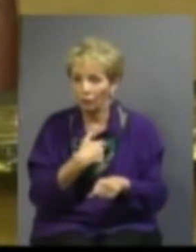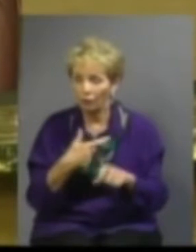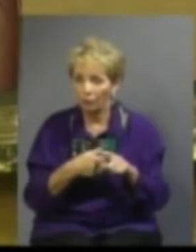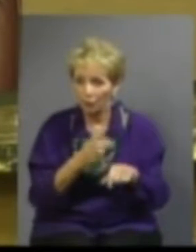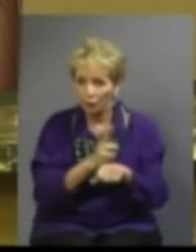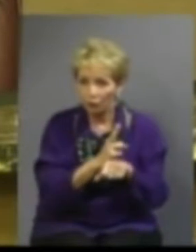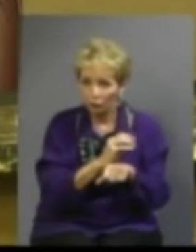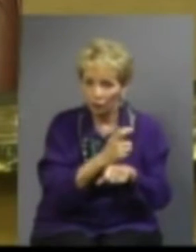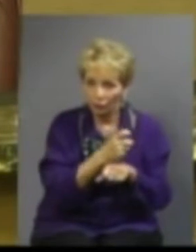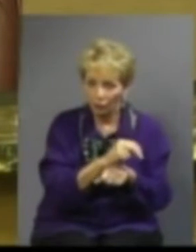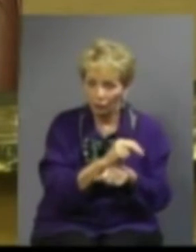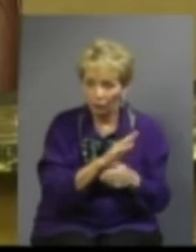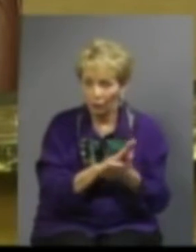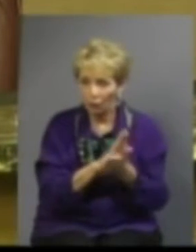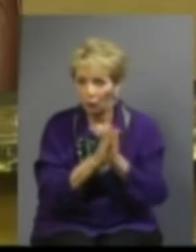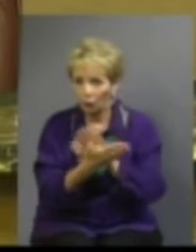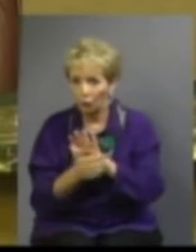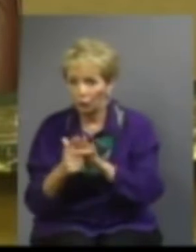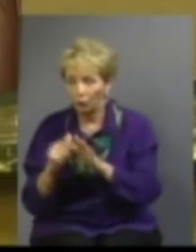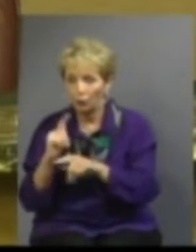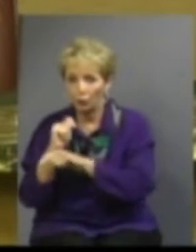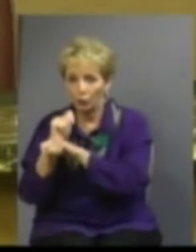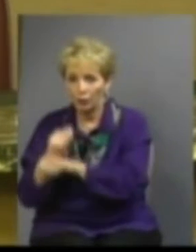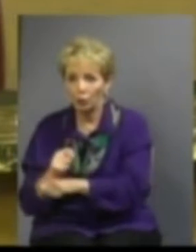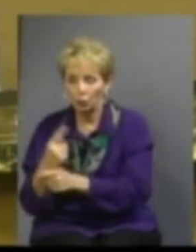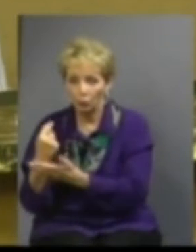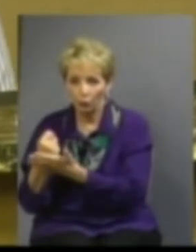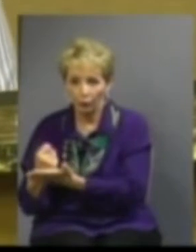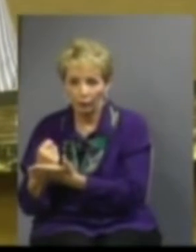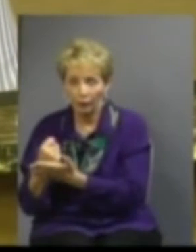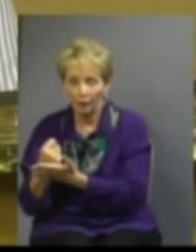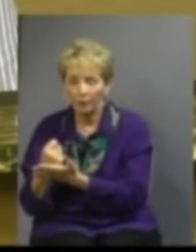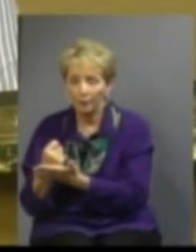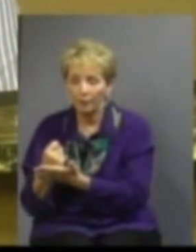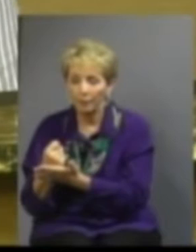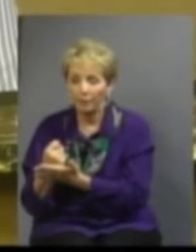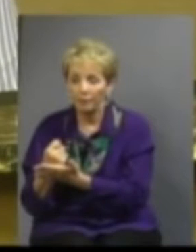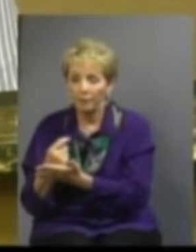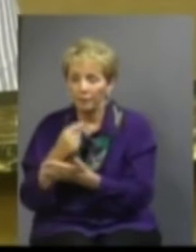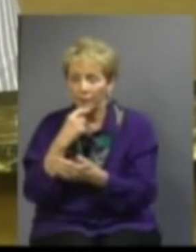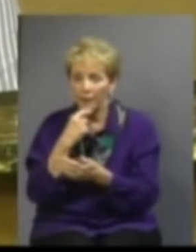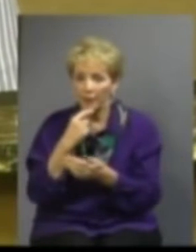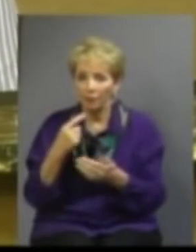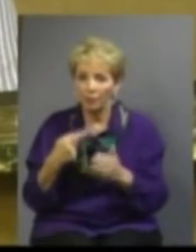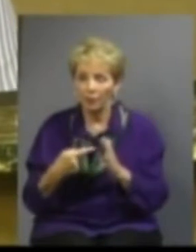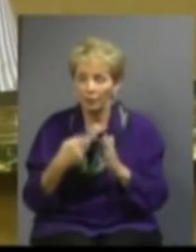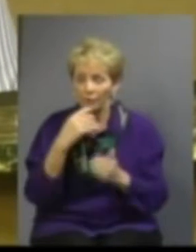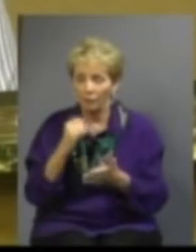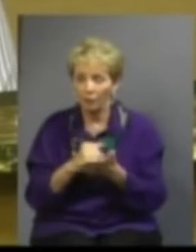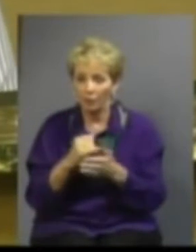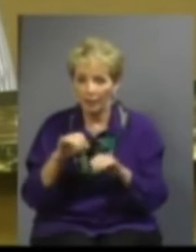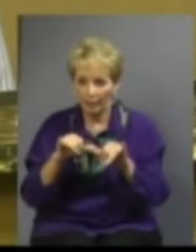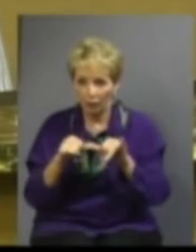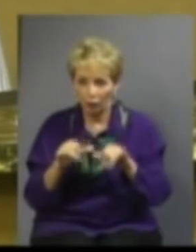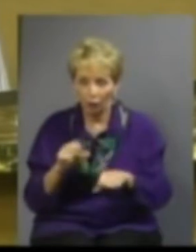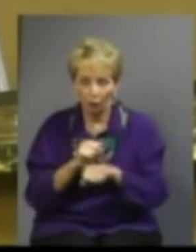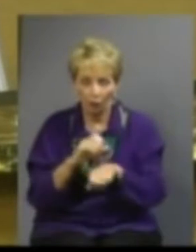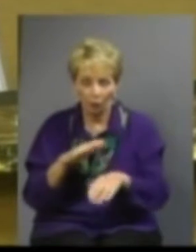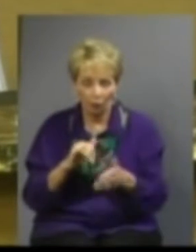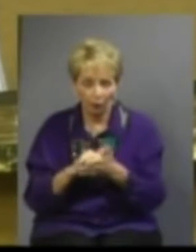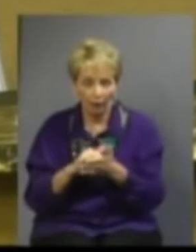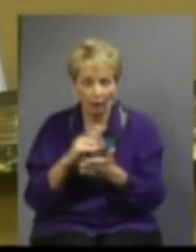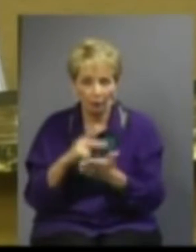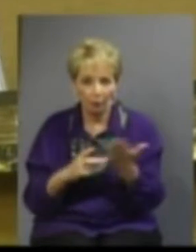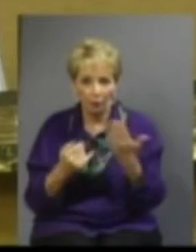using oxygen to the traditional treatment. You had the presentation of that from the engineers working on this project at